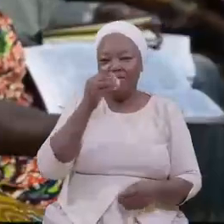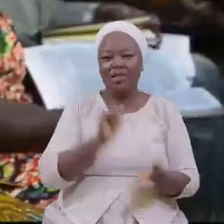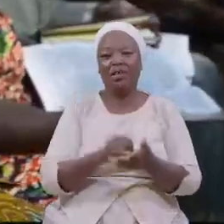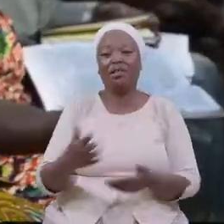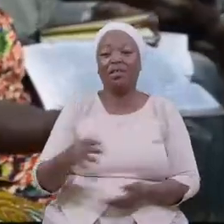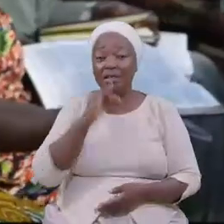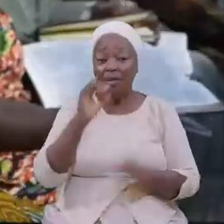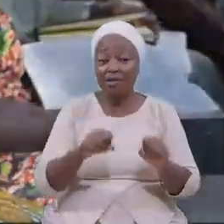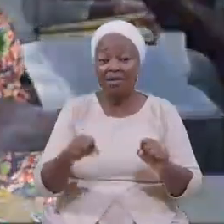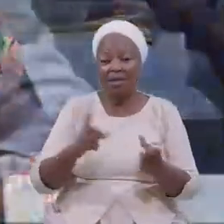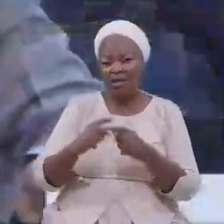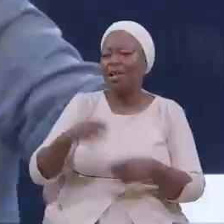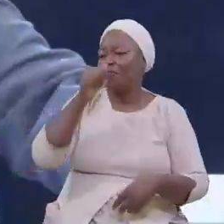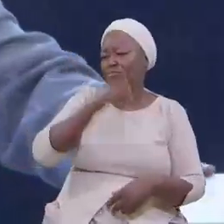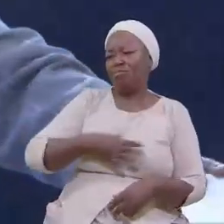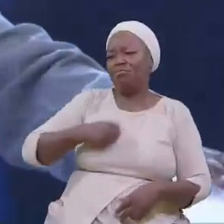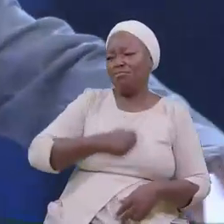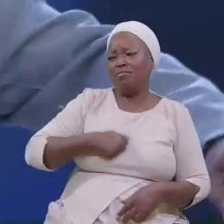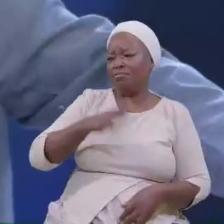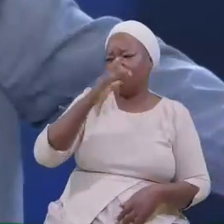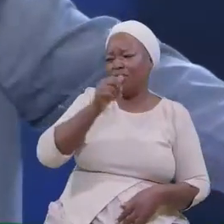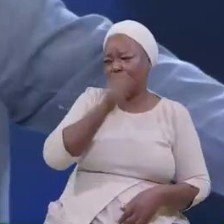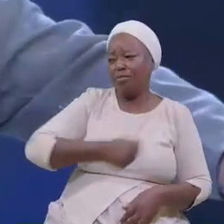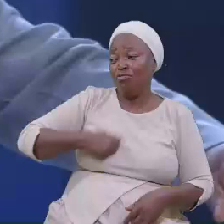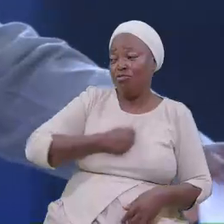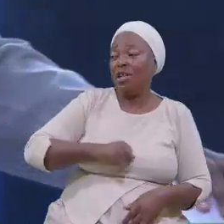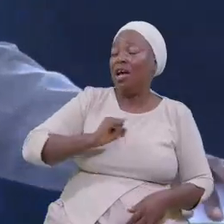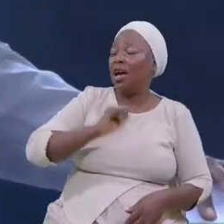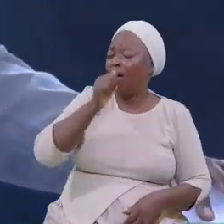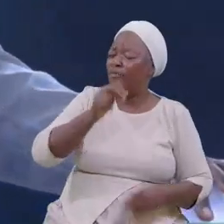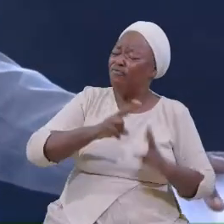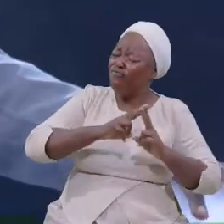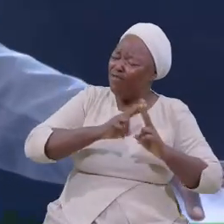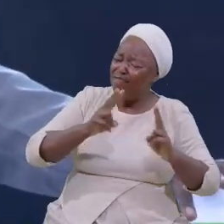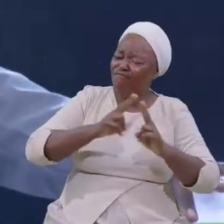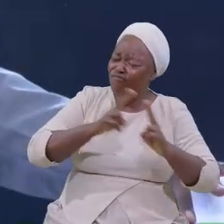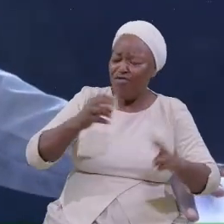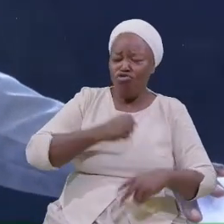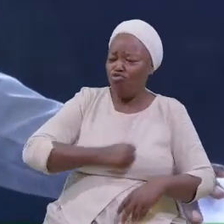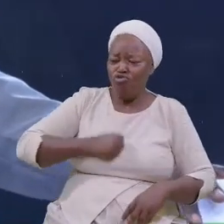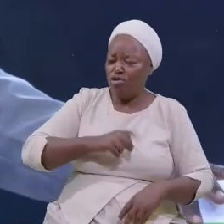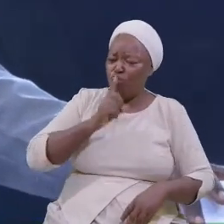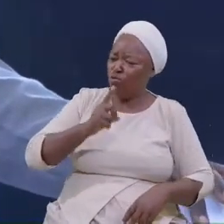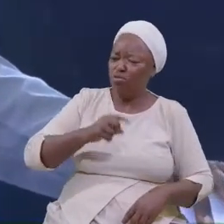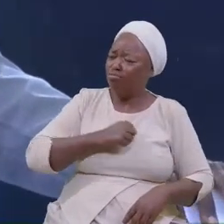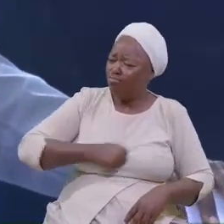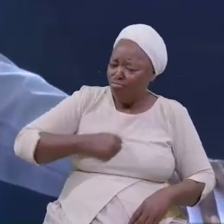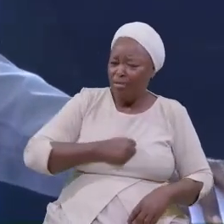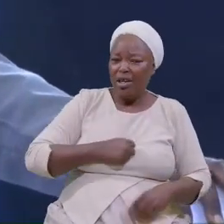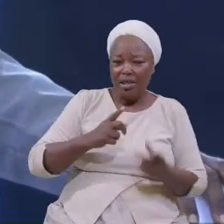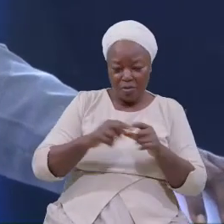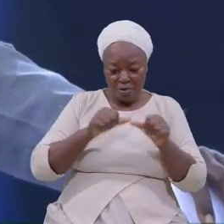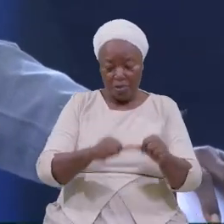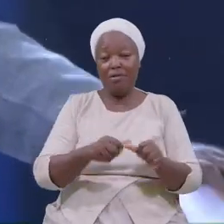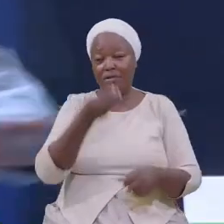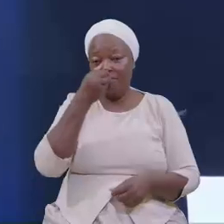Mommy, I'm sorry. I'm so very, very sorry. I will keep on chewing.